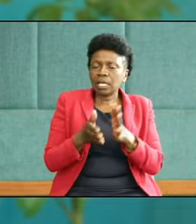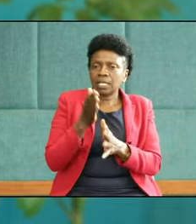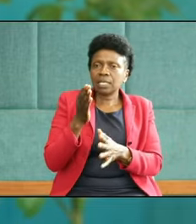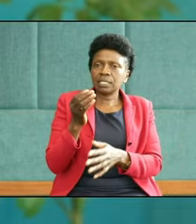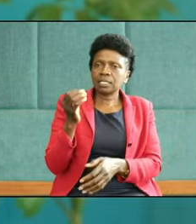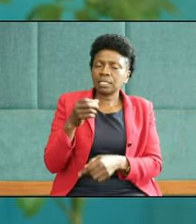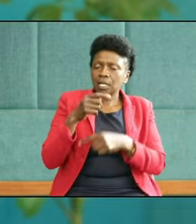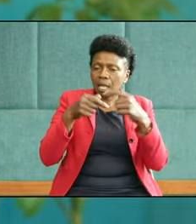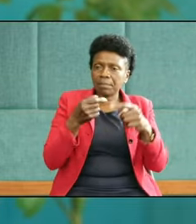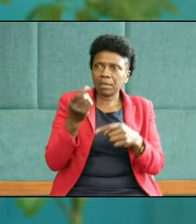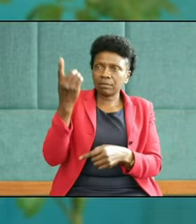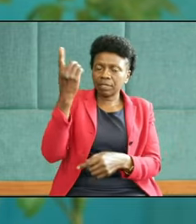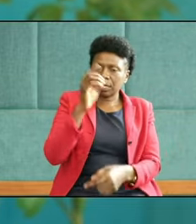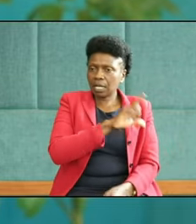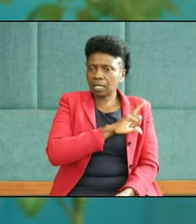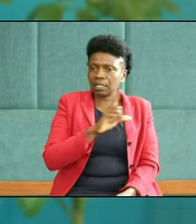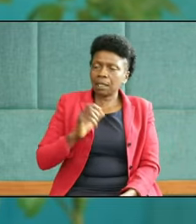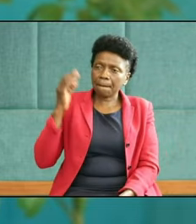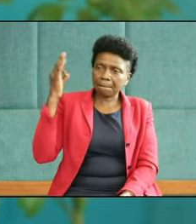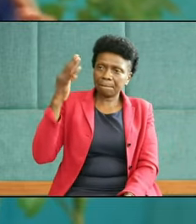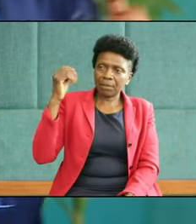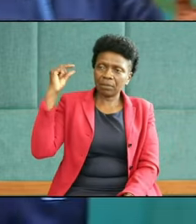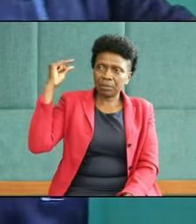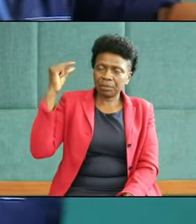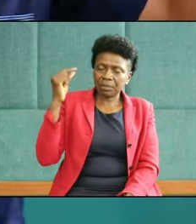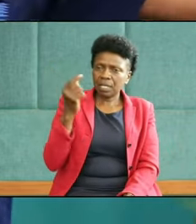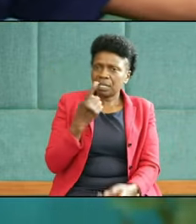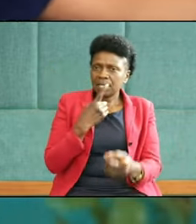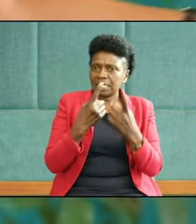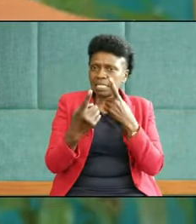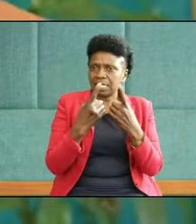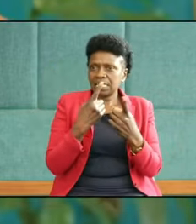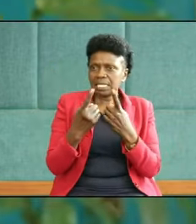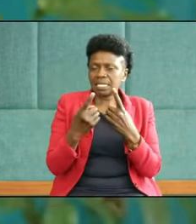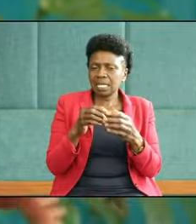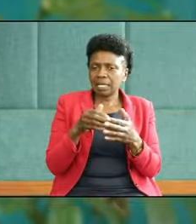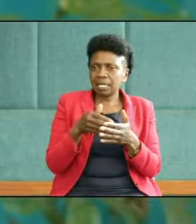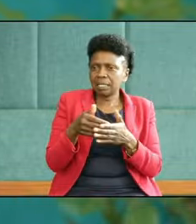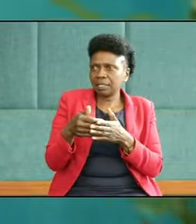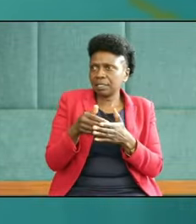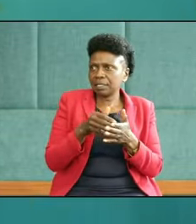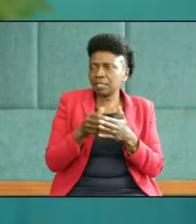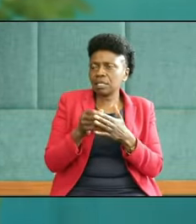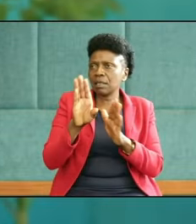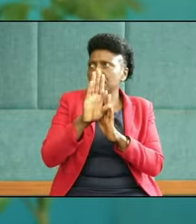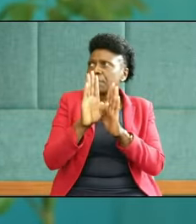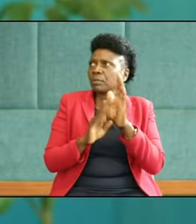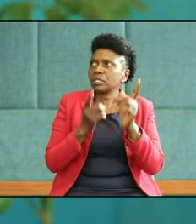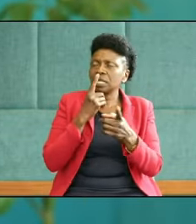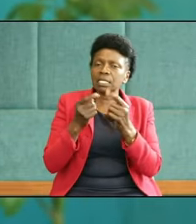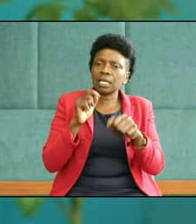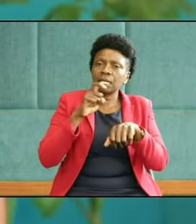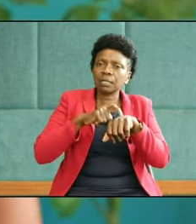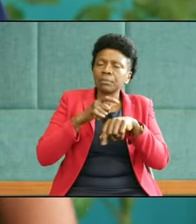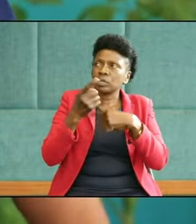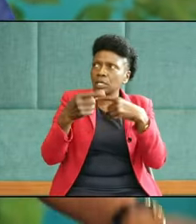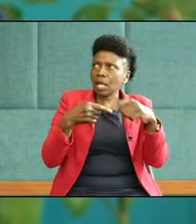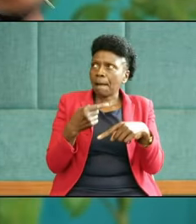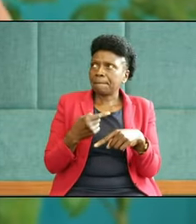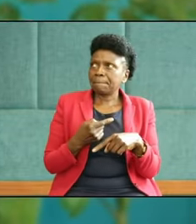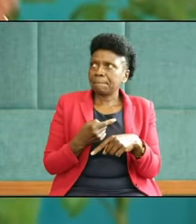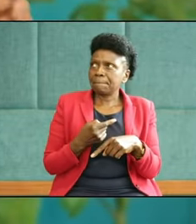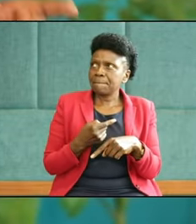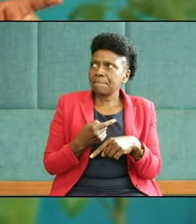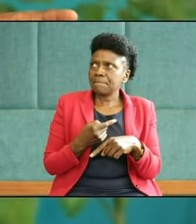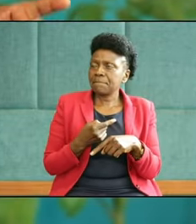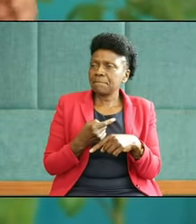We have no time. Hear me, I'm not saying a feeble. The Bible says a time will come,